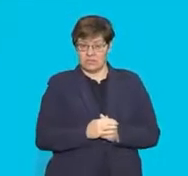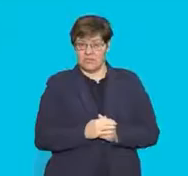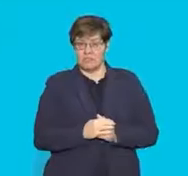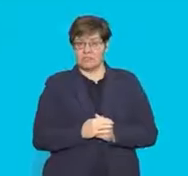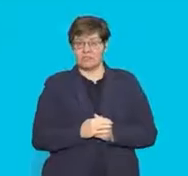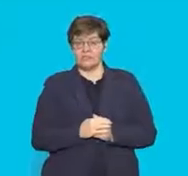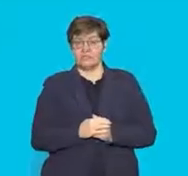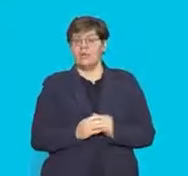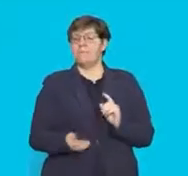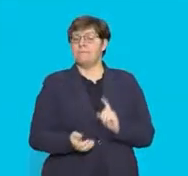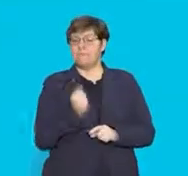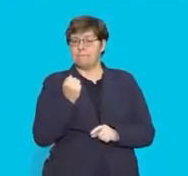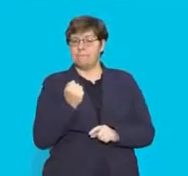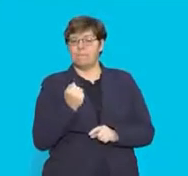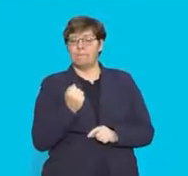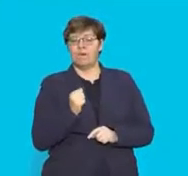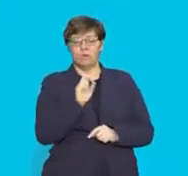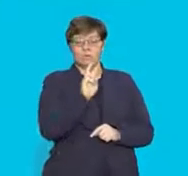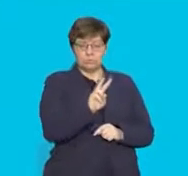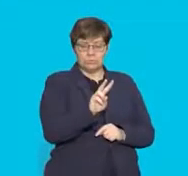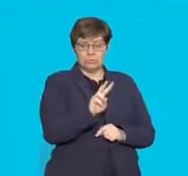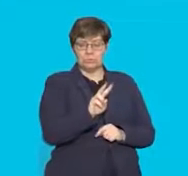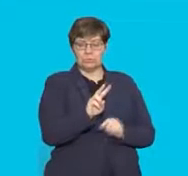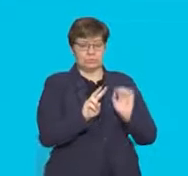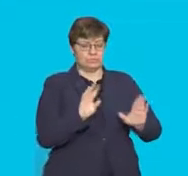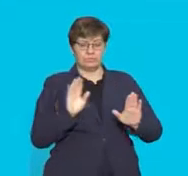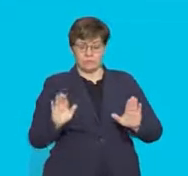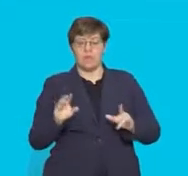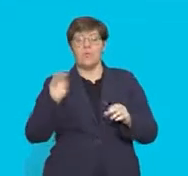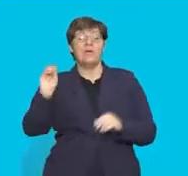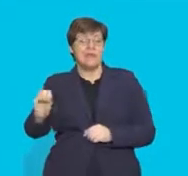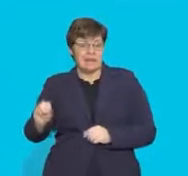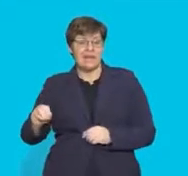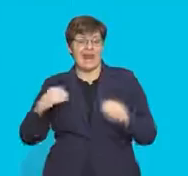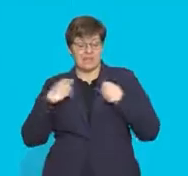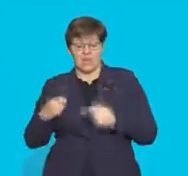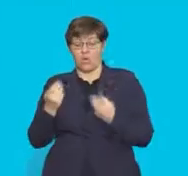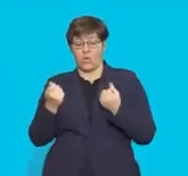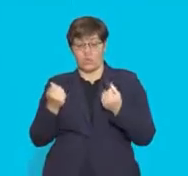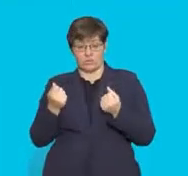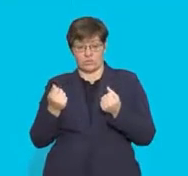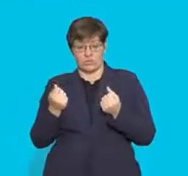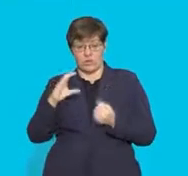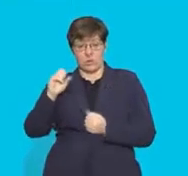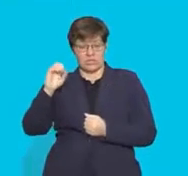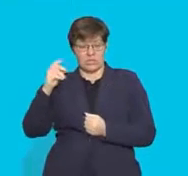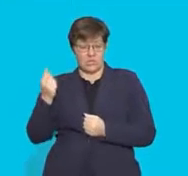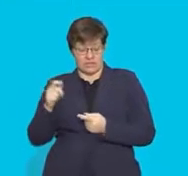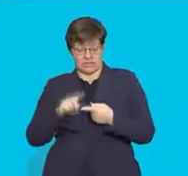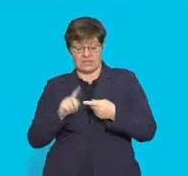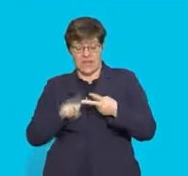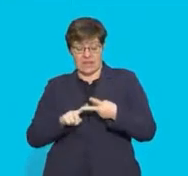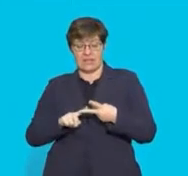you find now that you've got 2 components in your asset disposal. You've got the cost price and